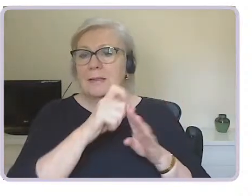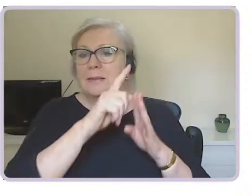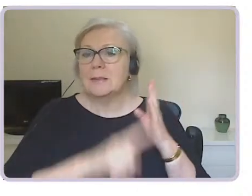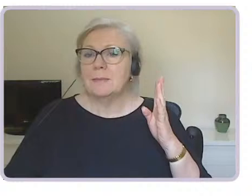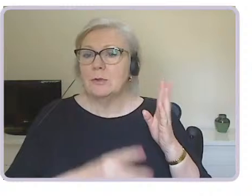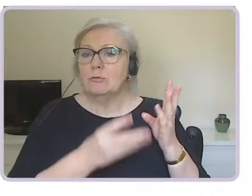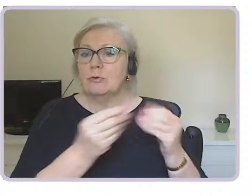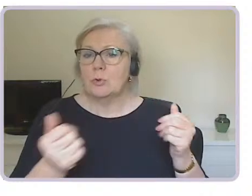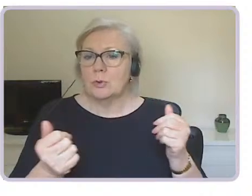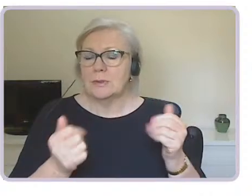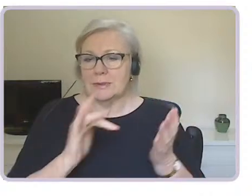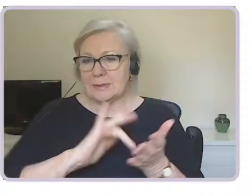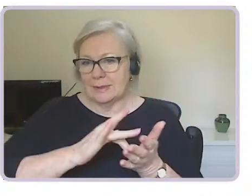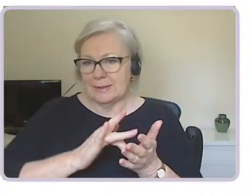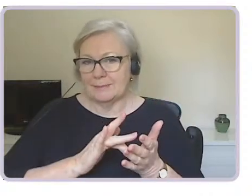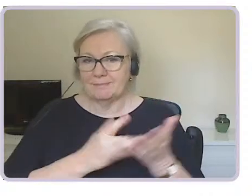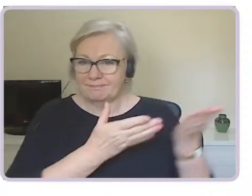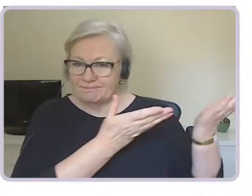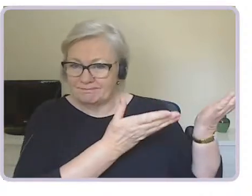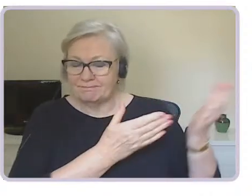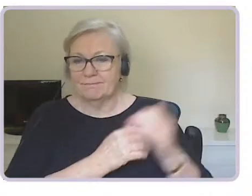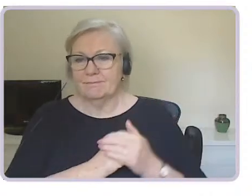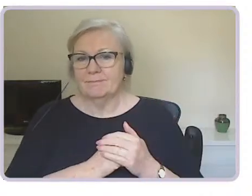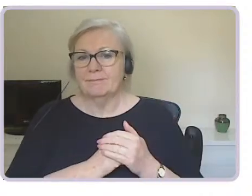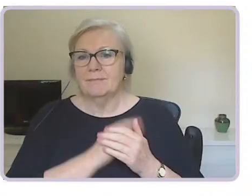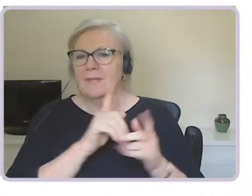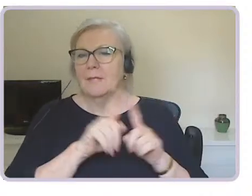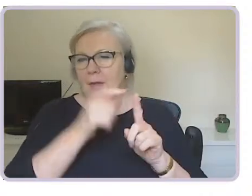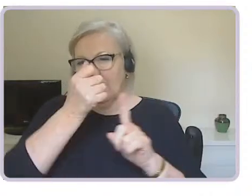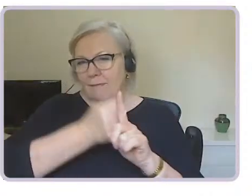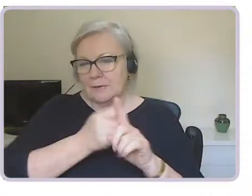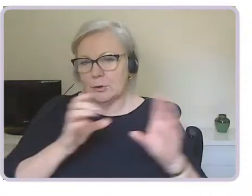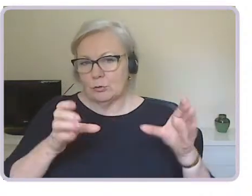Centre as an advocacy group.